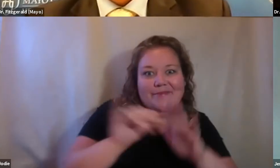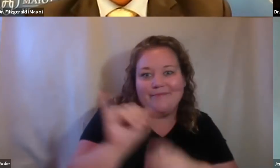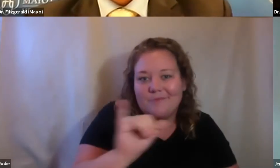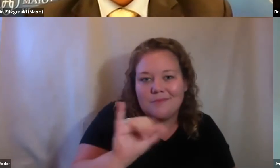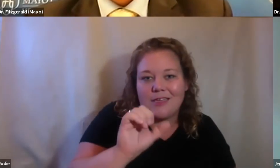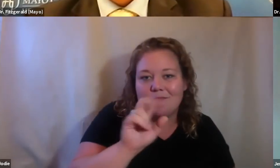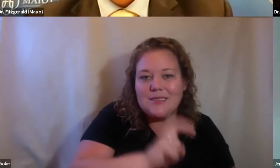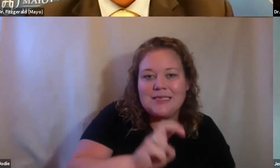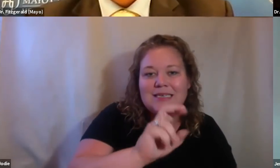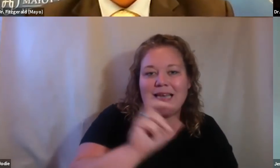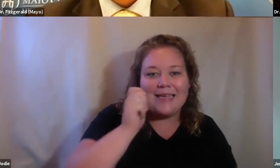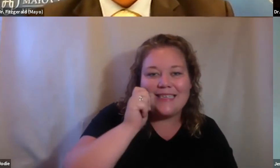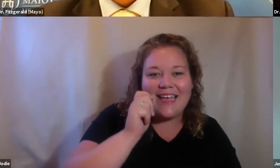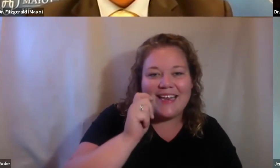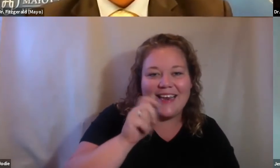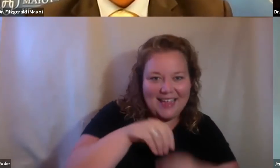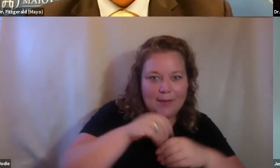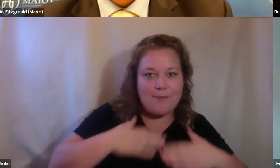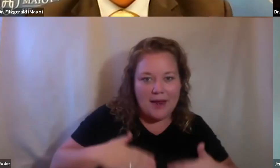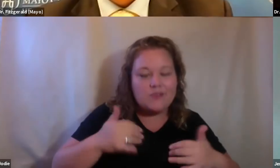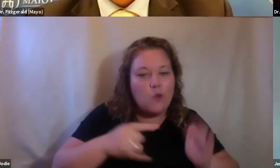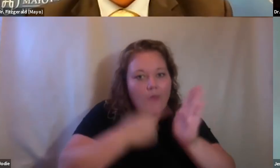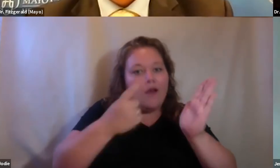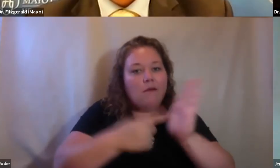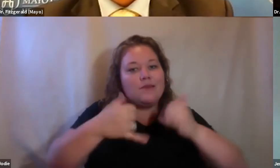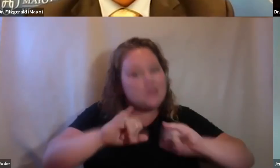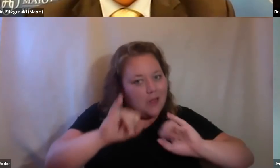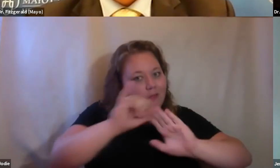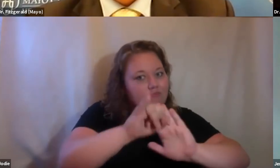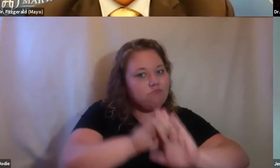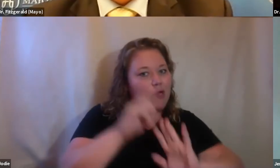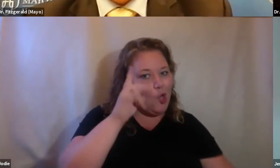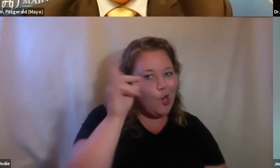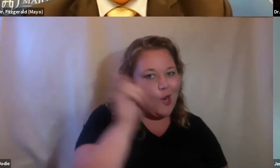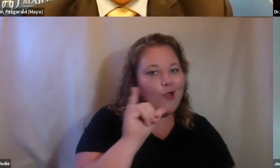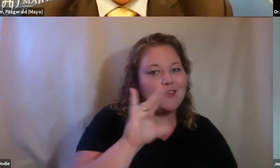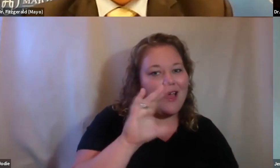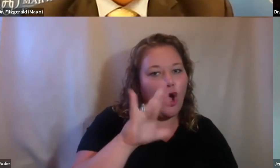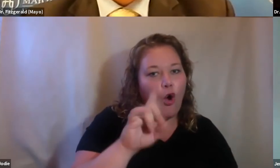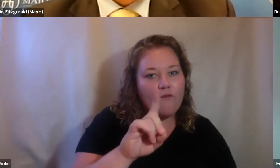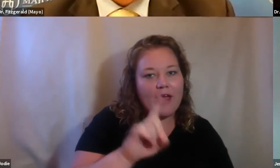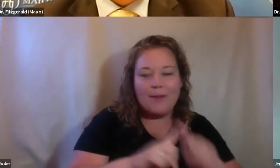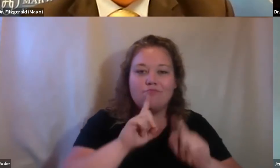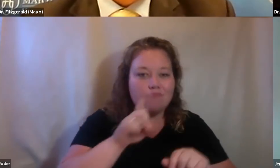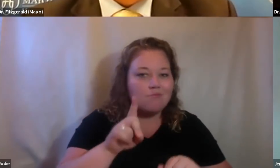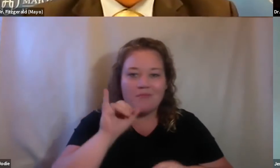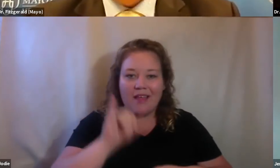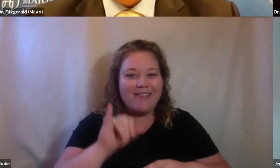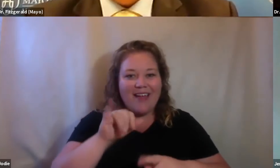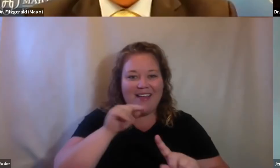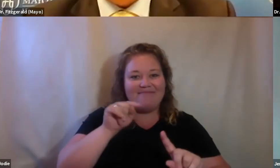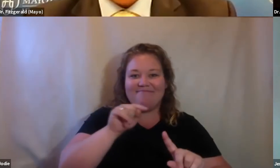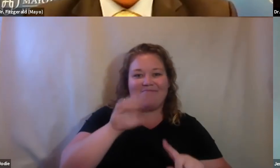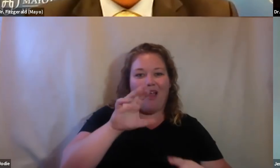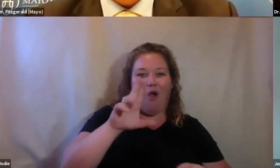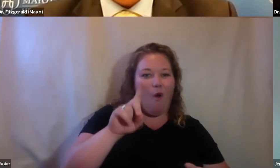the real predominant thing we're dealing with as much as viral shedding. Yeah, our infectious disease experts have agreed with